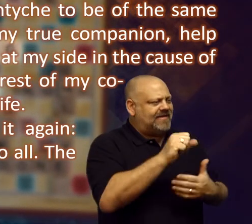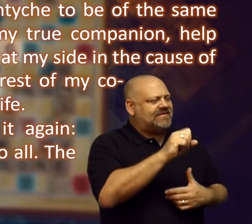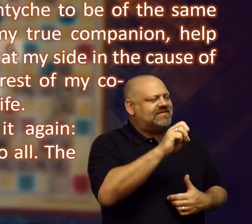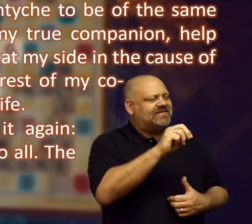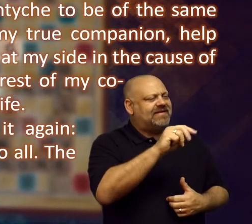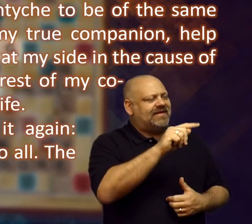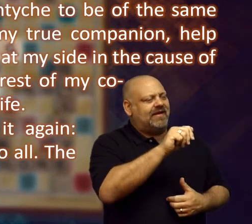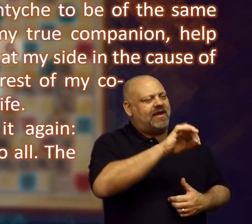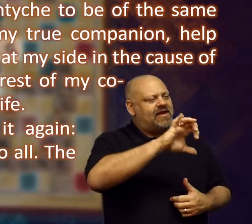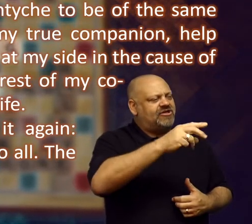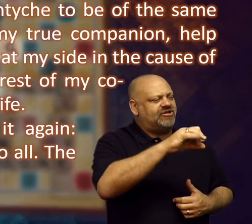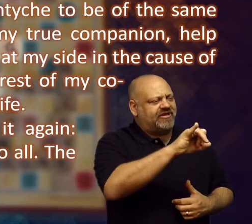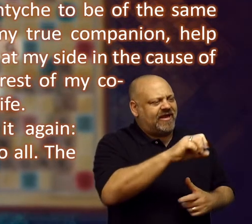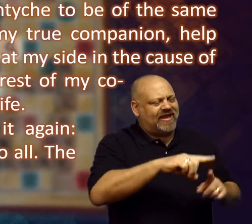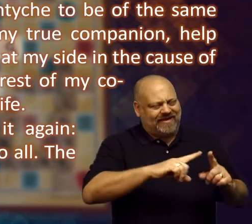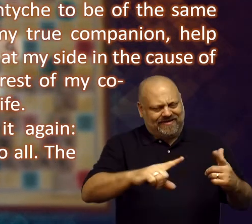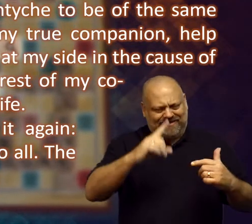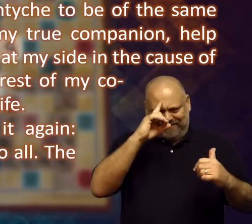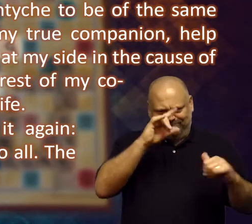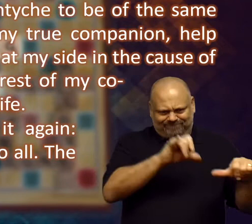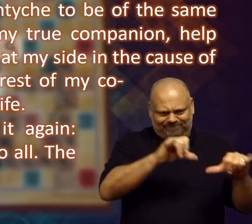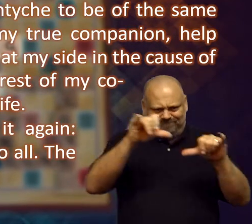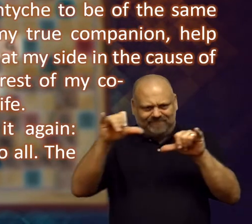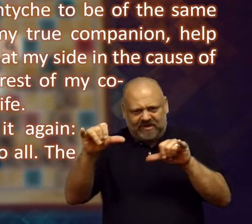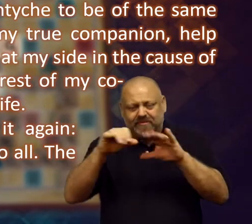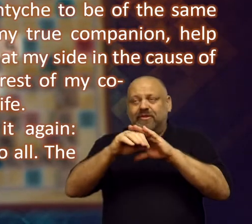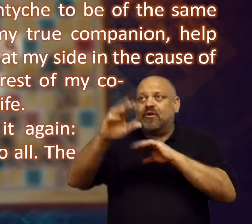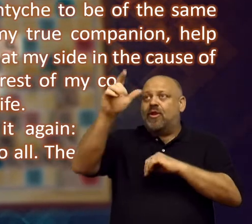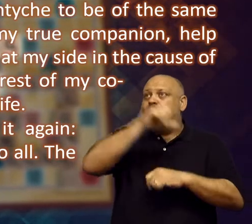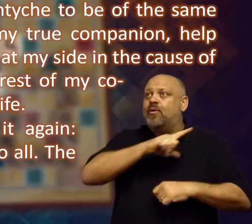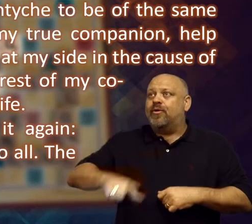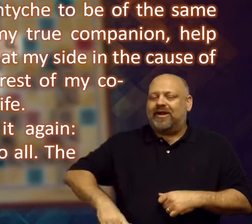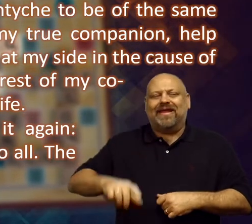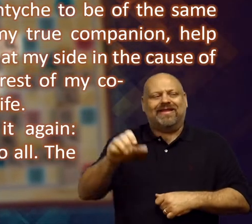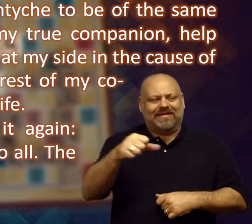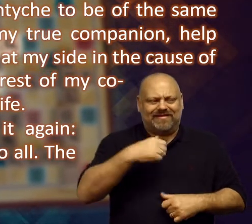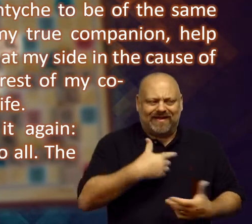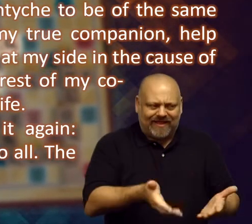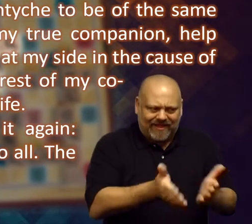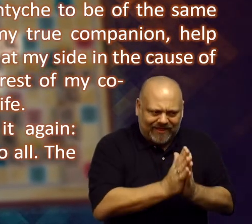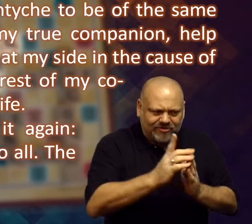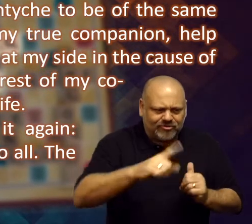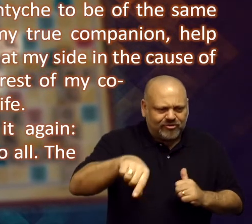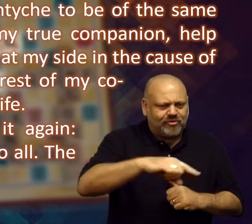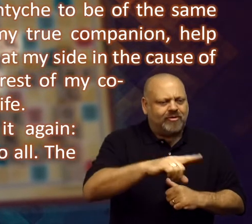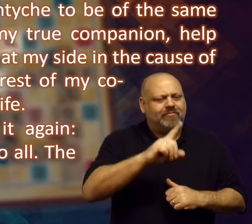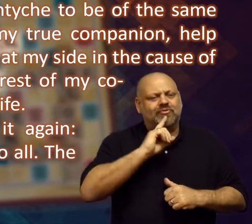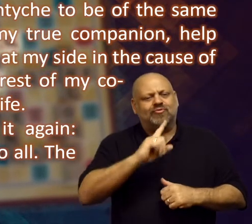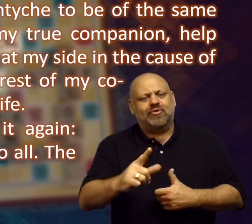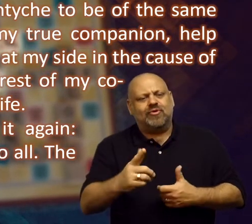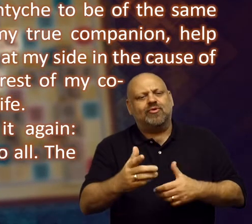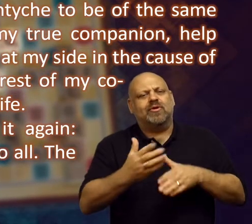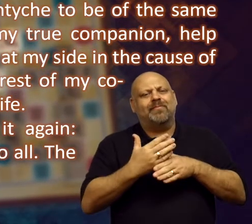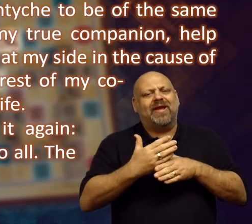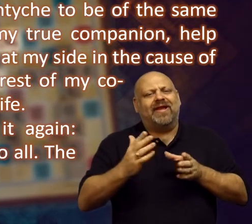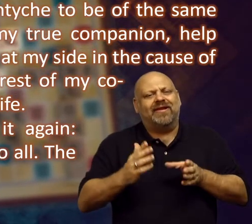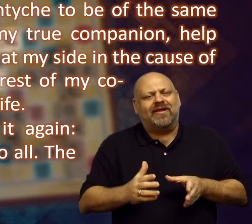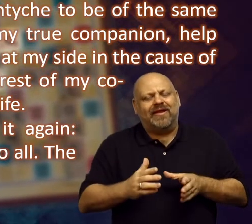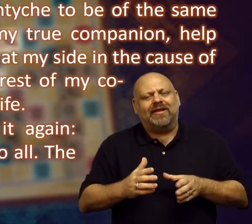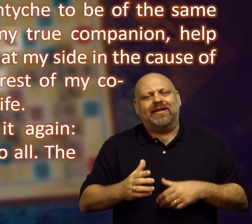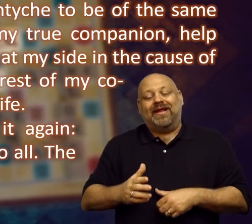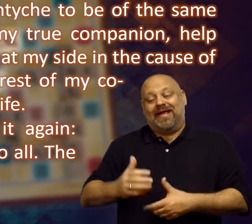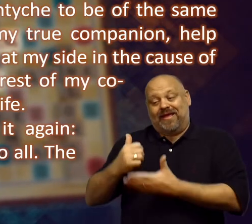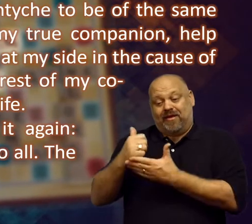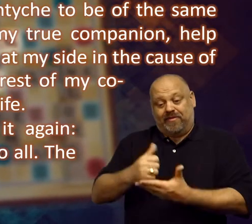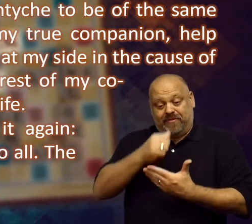with Syntyche to be of the same mind in the Lord. Yes, and I ask you, my true companion, help these